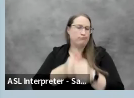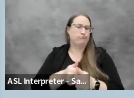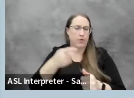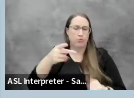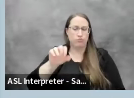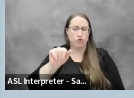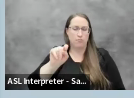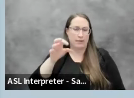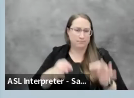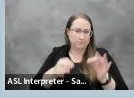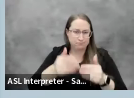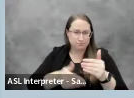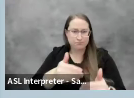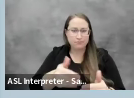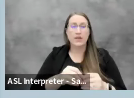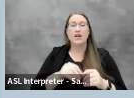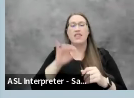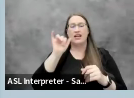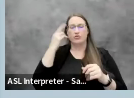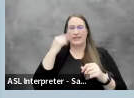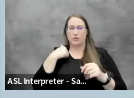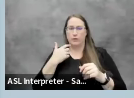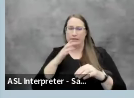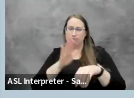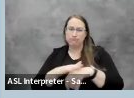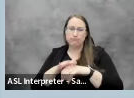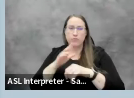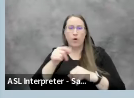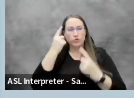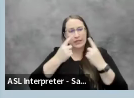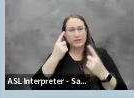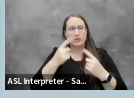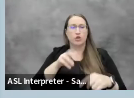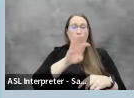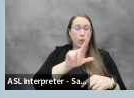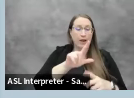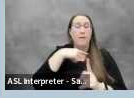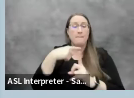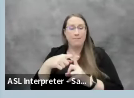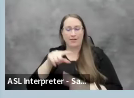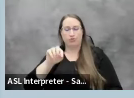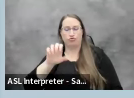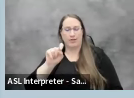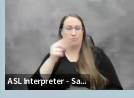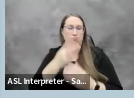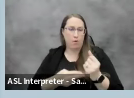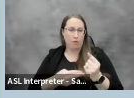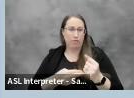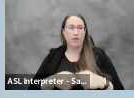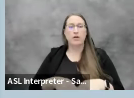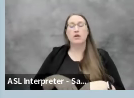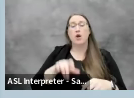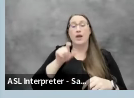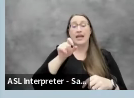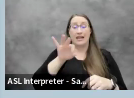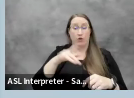consider not just doing a will, but having an attorney do a trust for you. So if you are in that category, it's a good idea